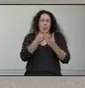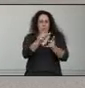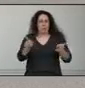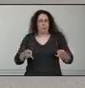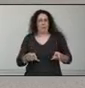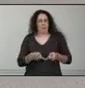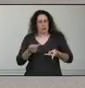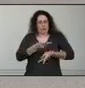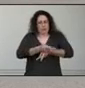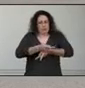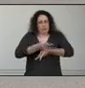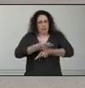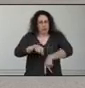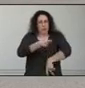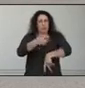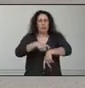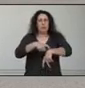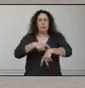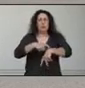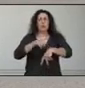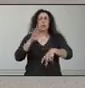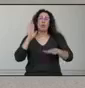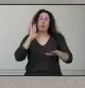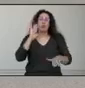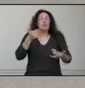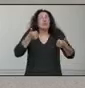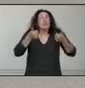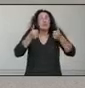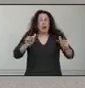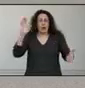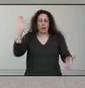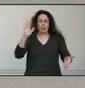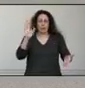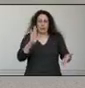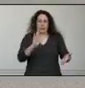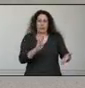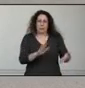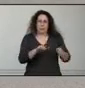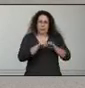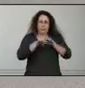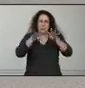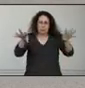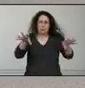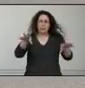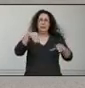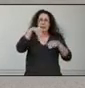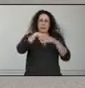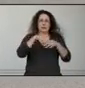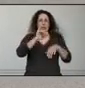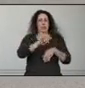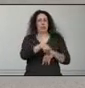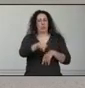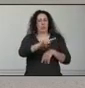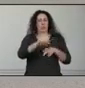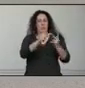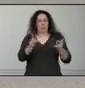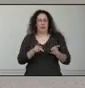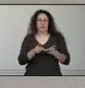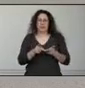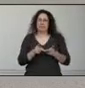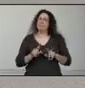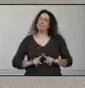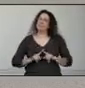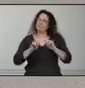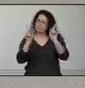to do everything we can to reduce the chances of spread within these facilities. However, the most